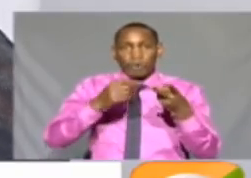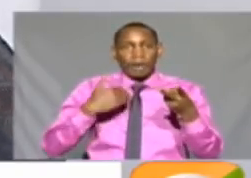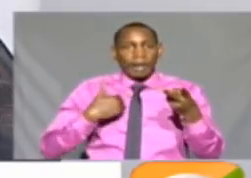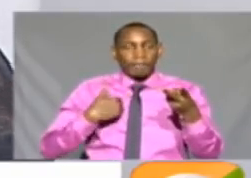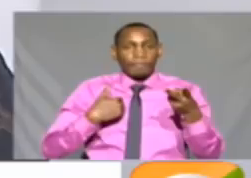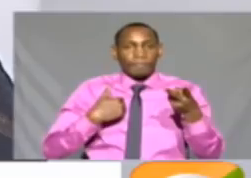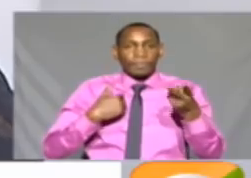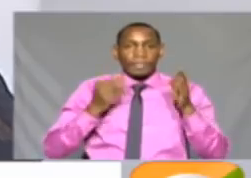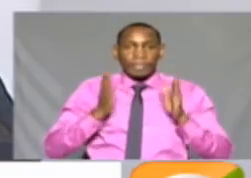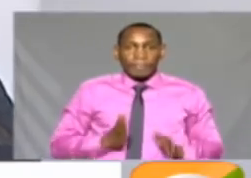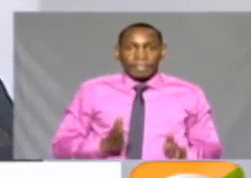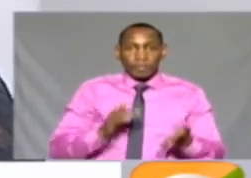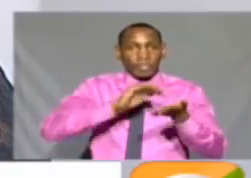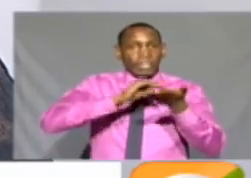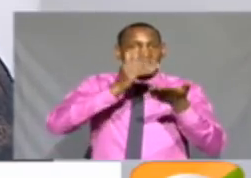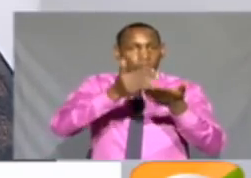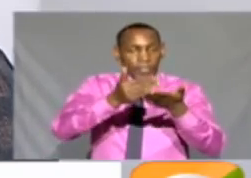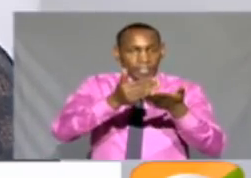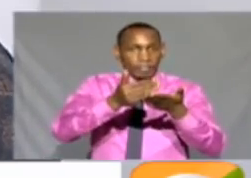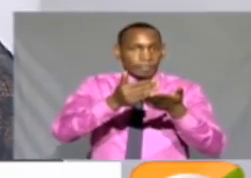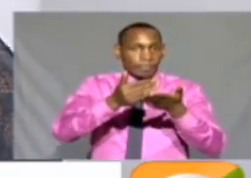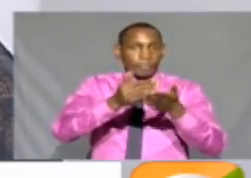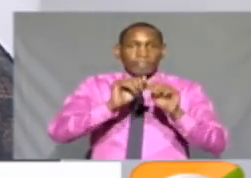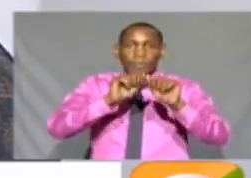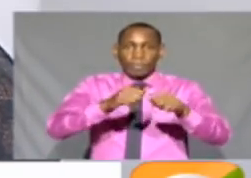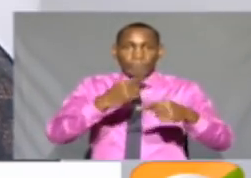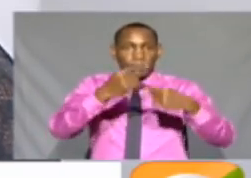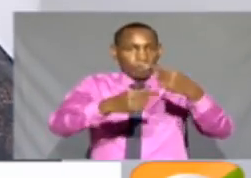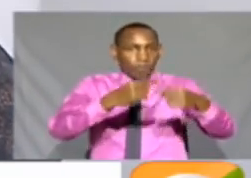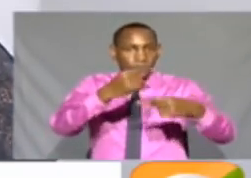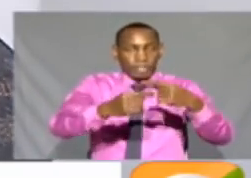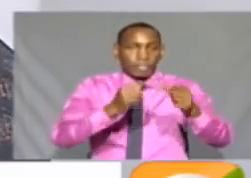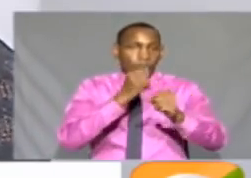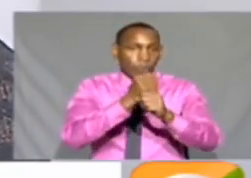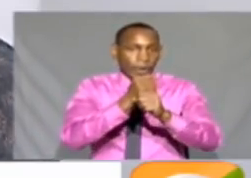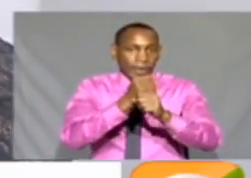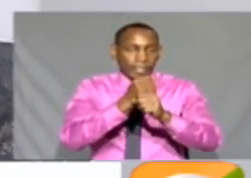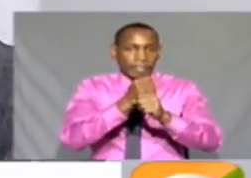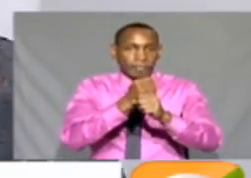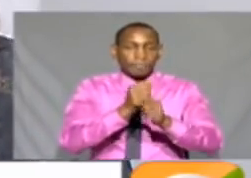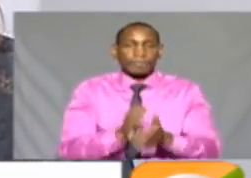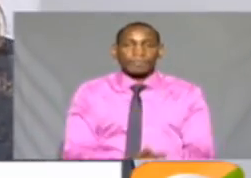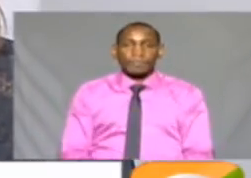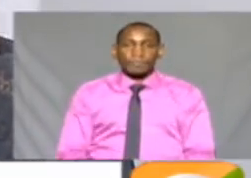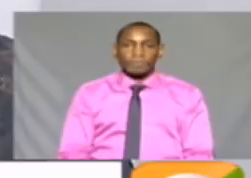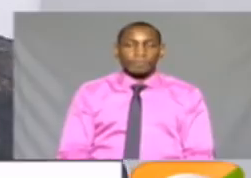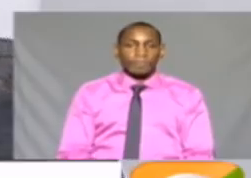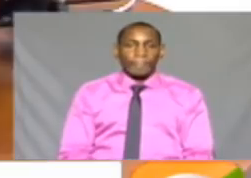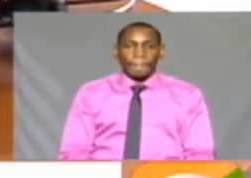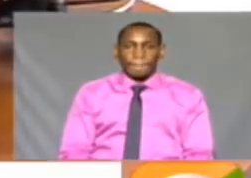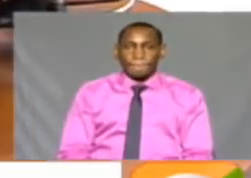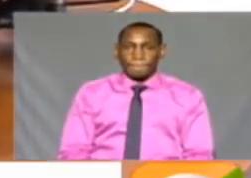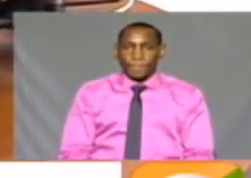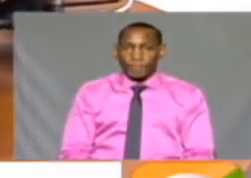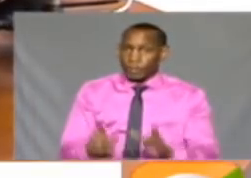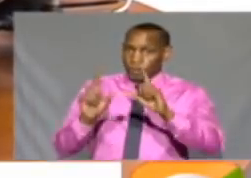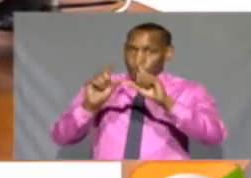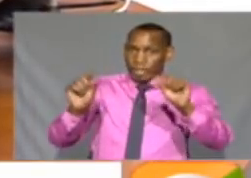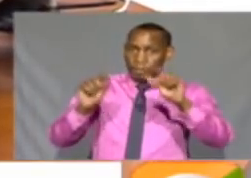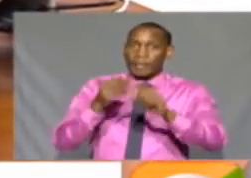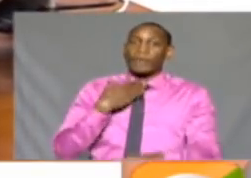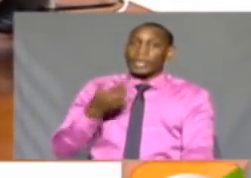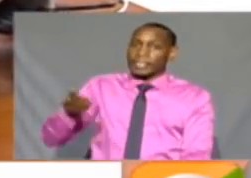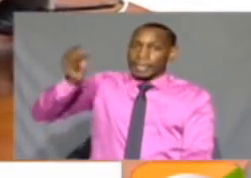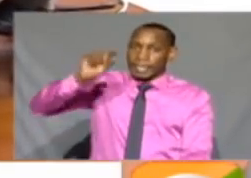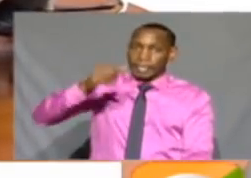own personal and indemnity insurance to enable them carry out their duties? It is serious. I really need to say now before